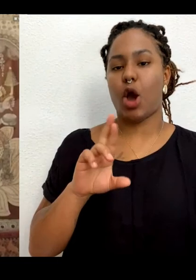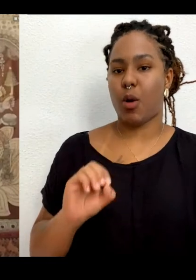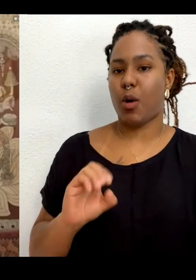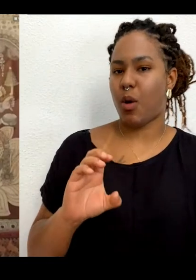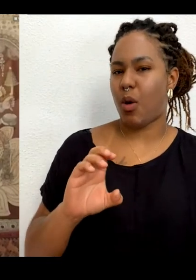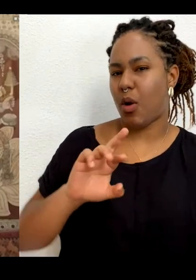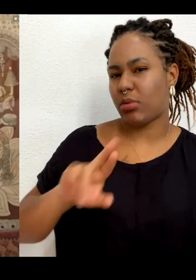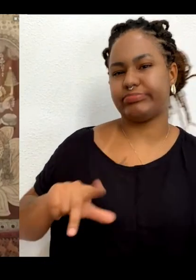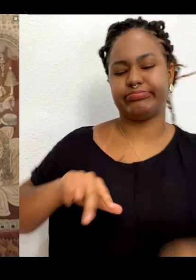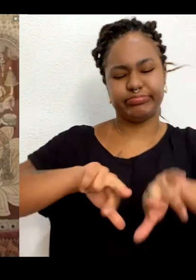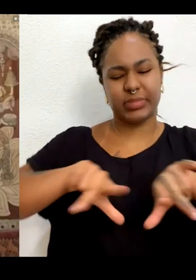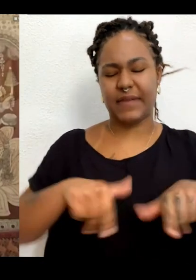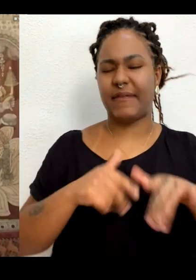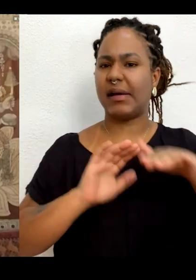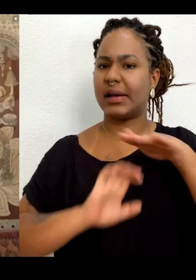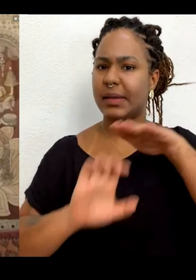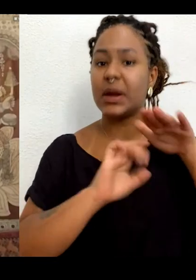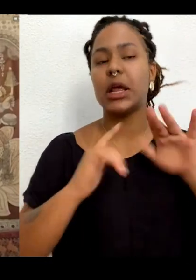these